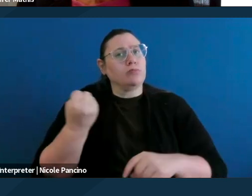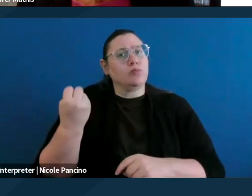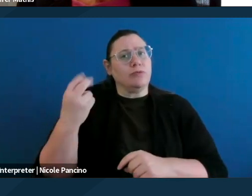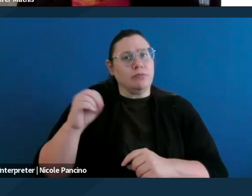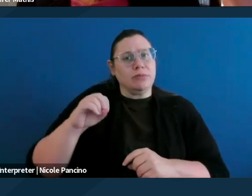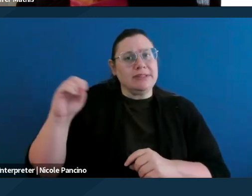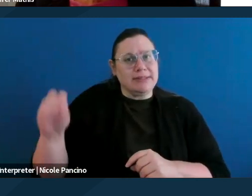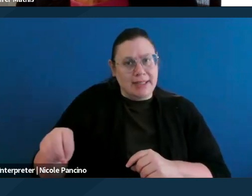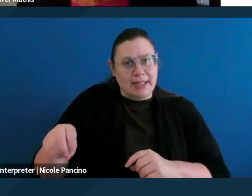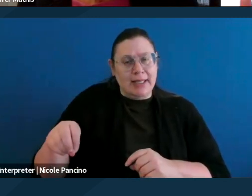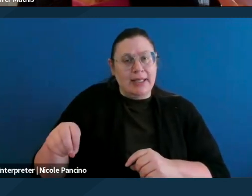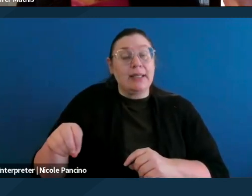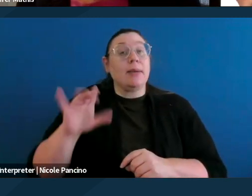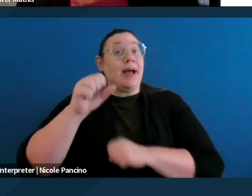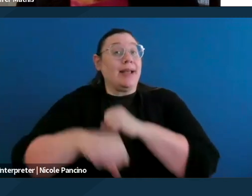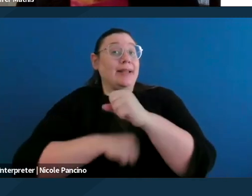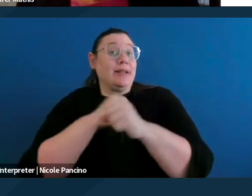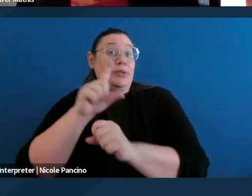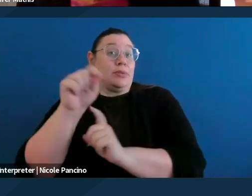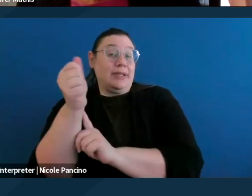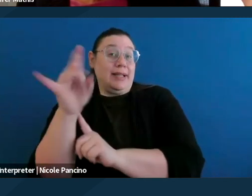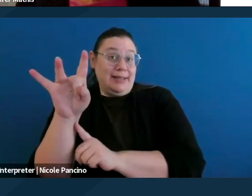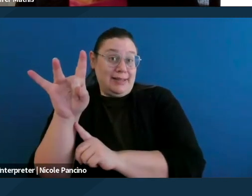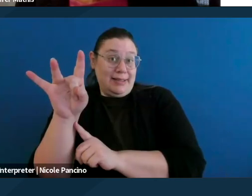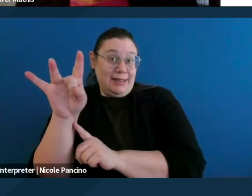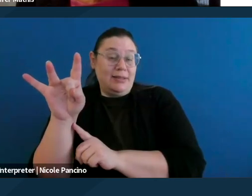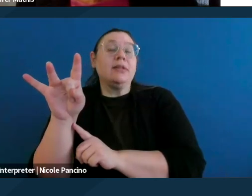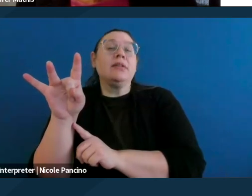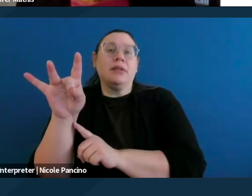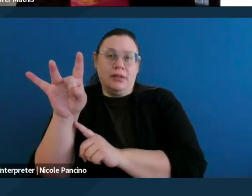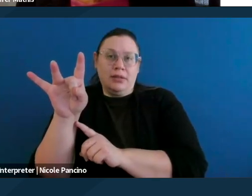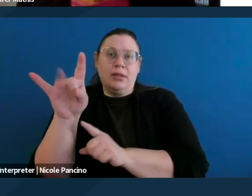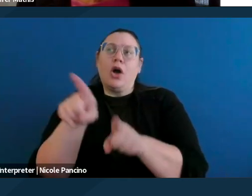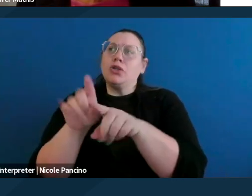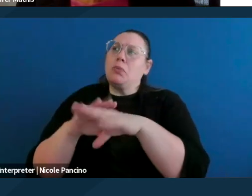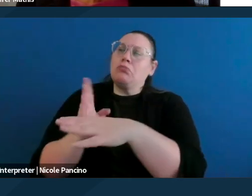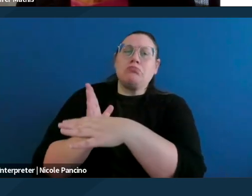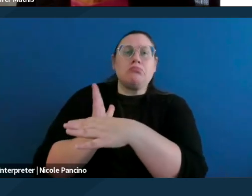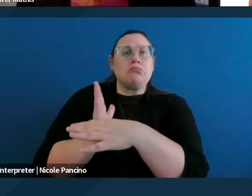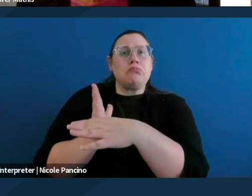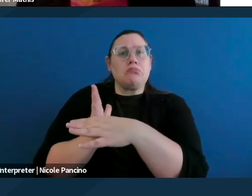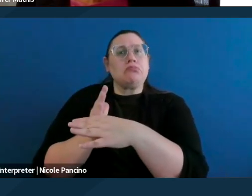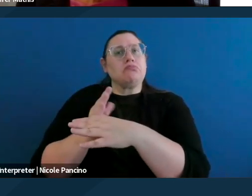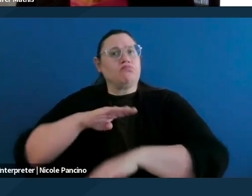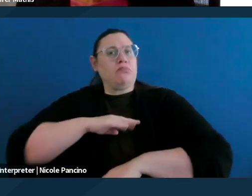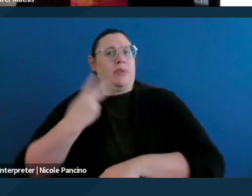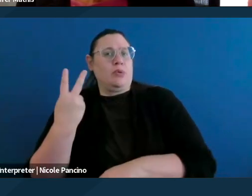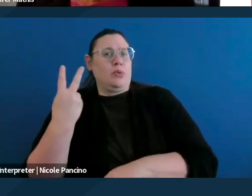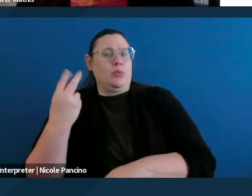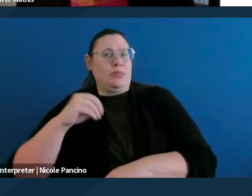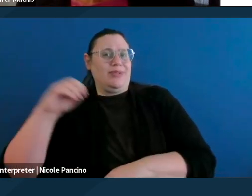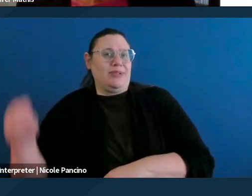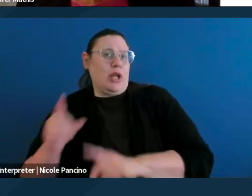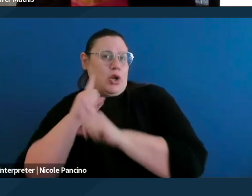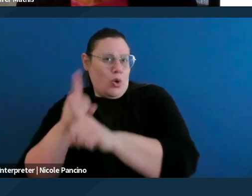12%. And by 2018, where they were also on average meeting the 2% goal for